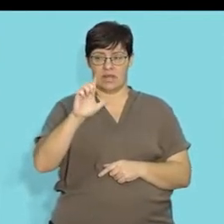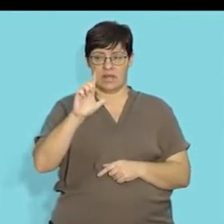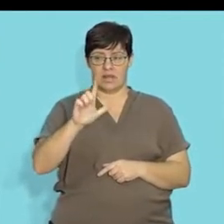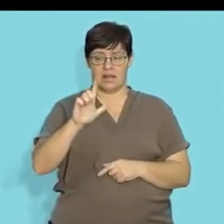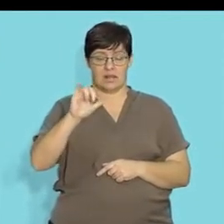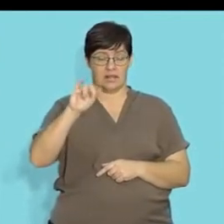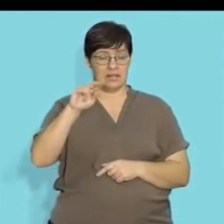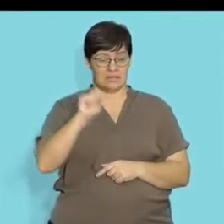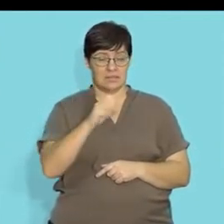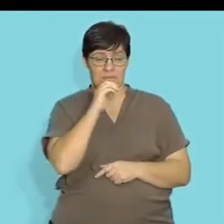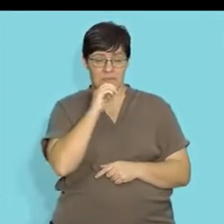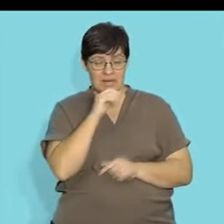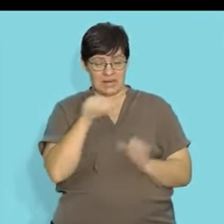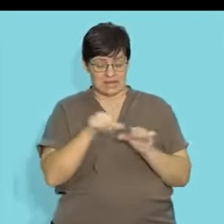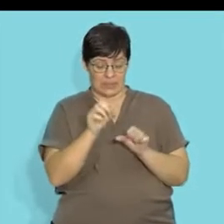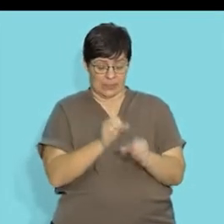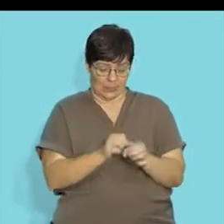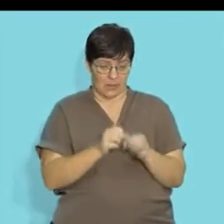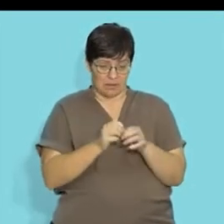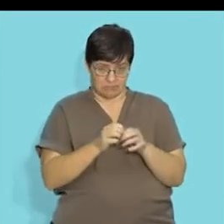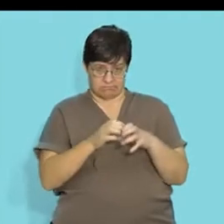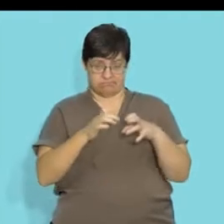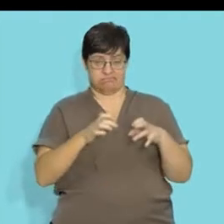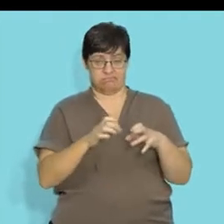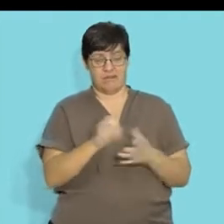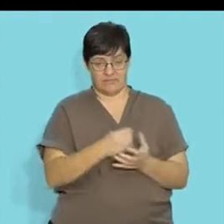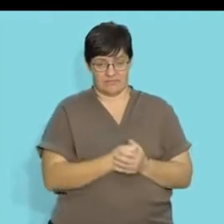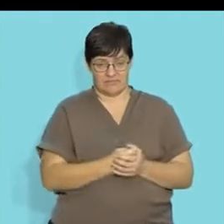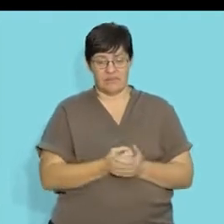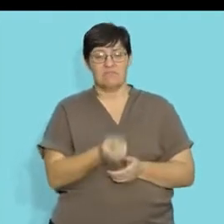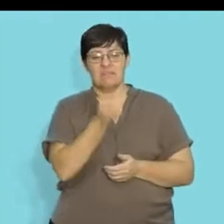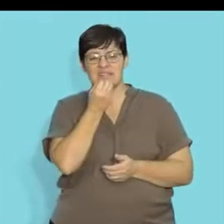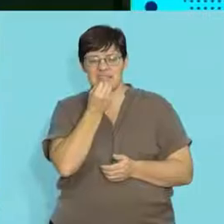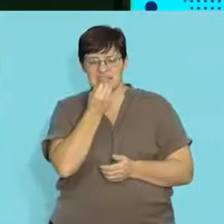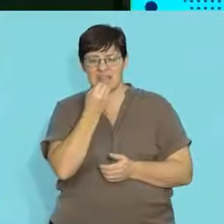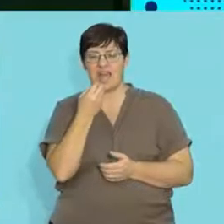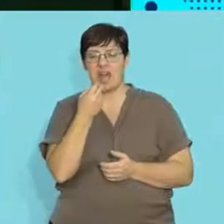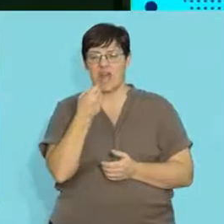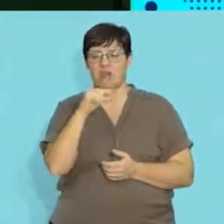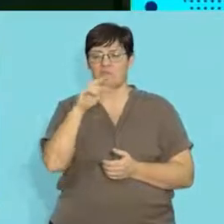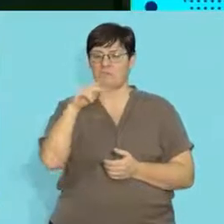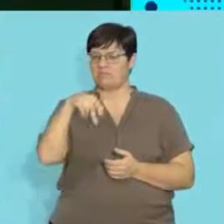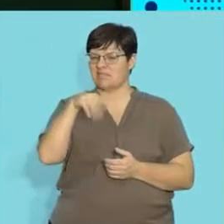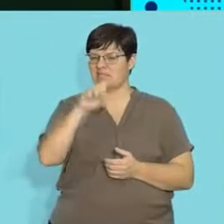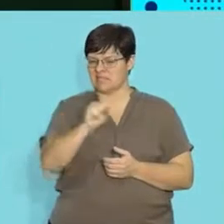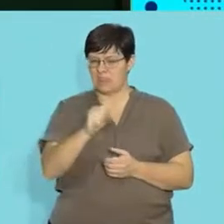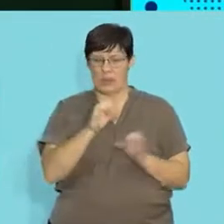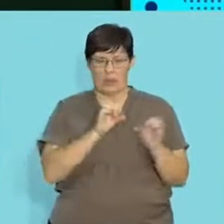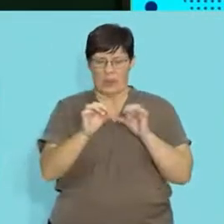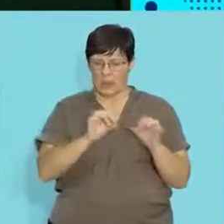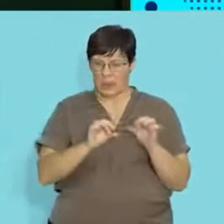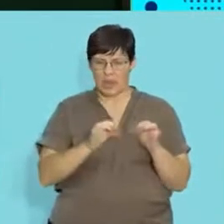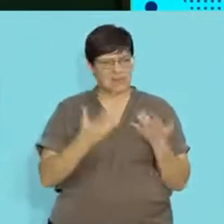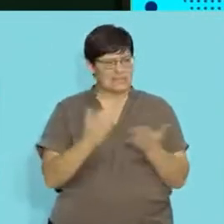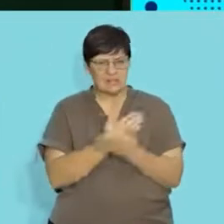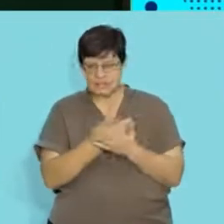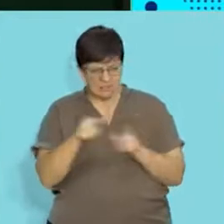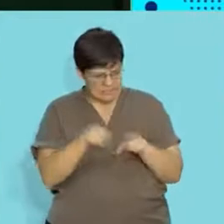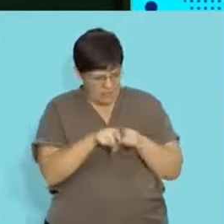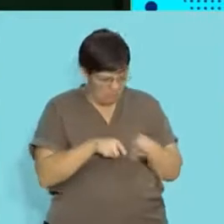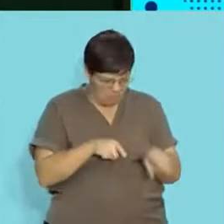an increase in the size of the fruit. I'm sure you would have consumed or eaten grapes that sometimes are really small, and